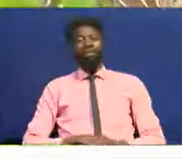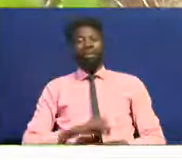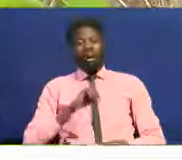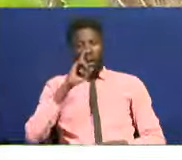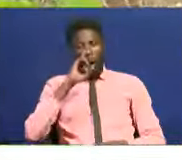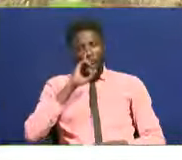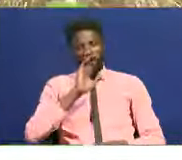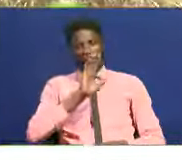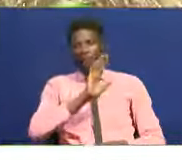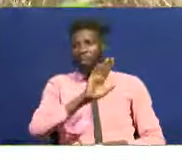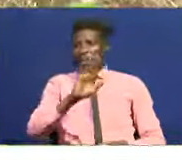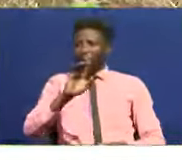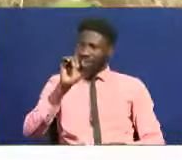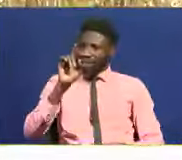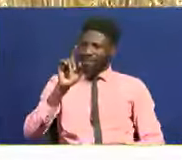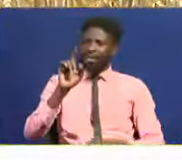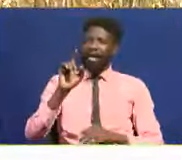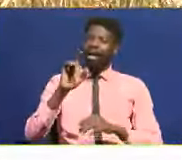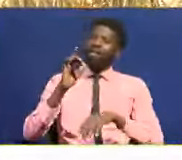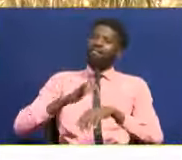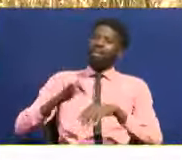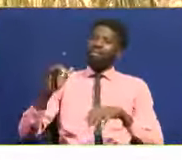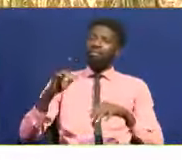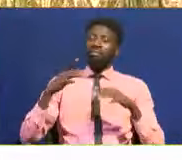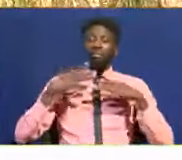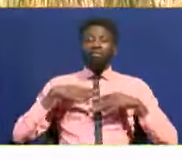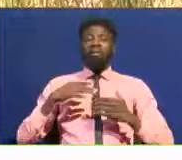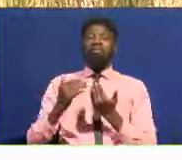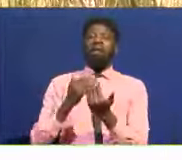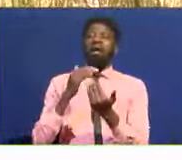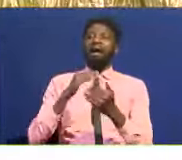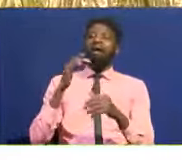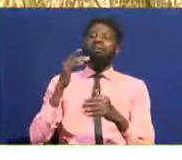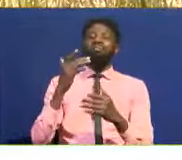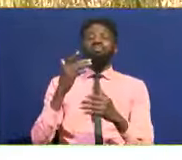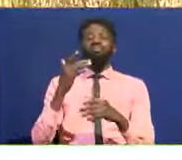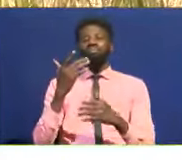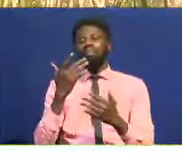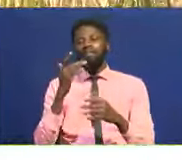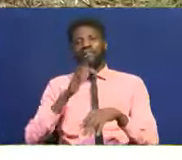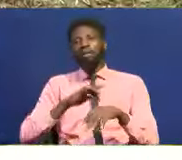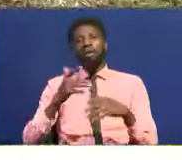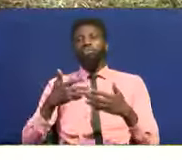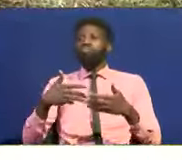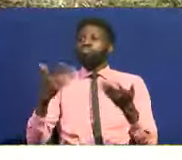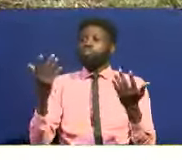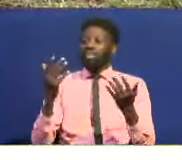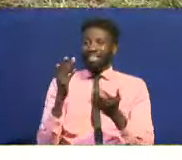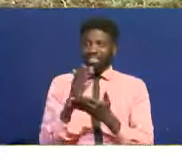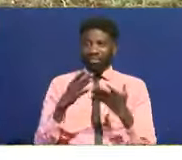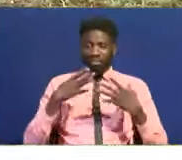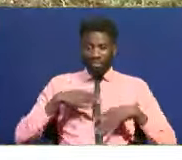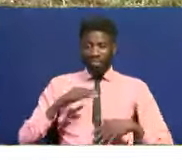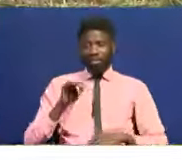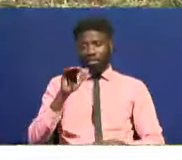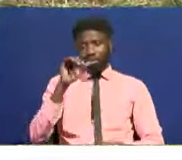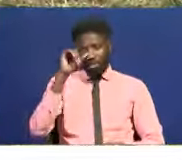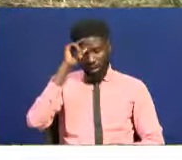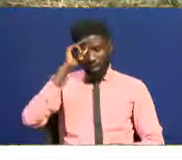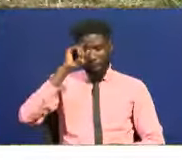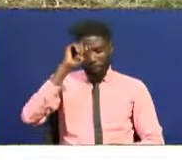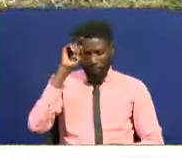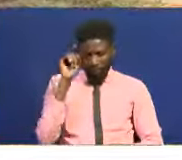be carried out without consideration for the long-term environmental effects. Some residents want the government to conduct thorough assessments